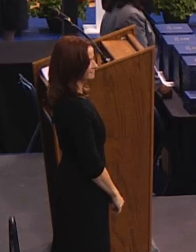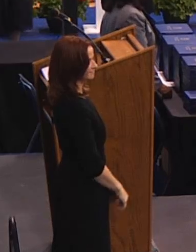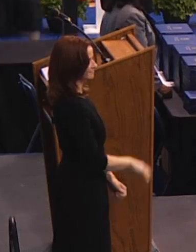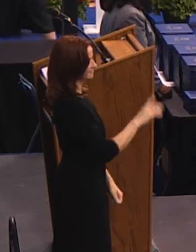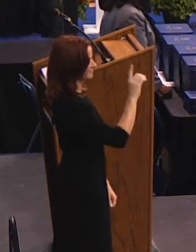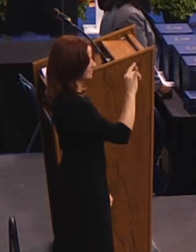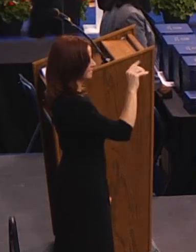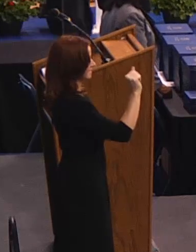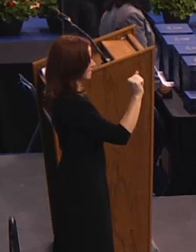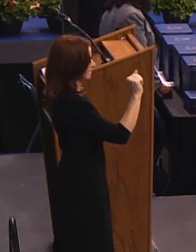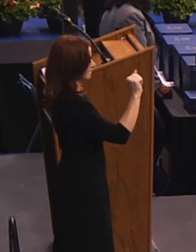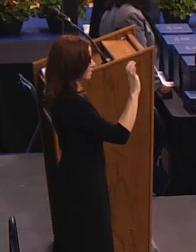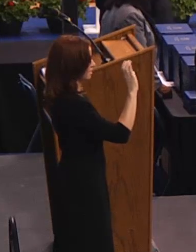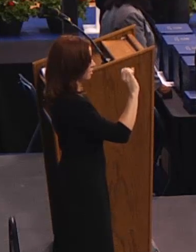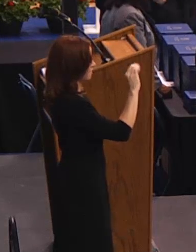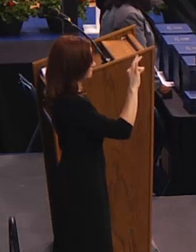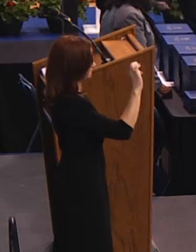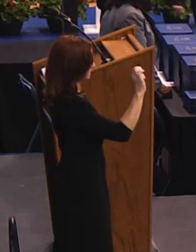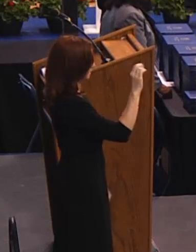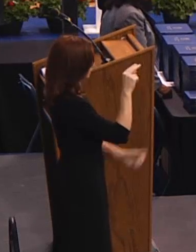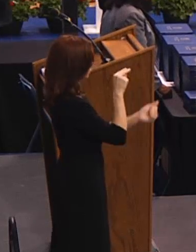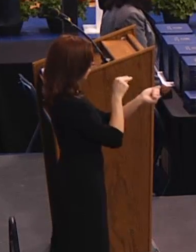Deanna Michelle Coffey, nursing.